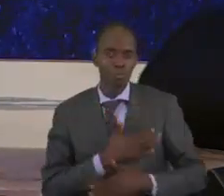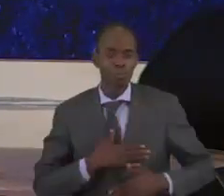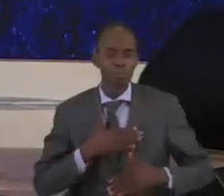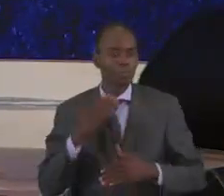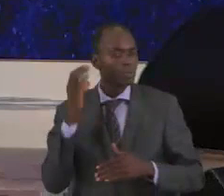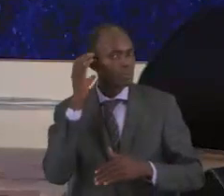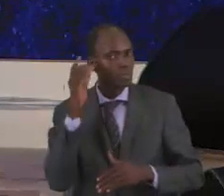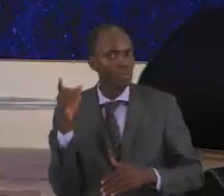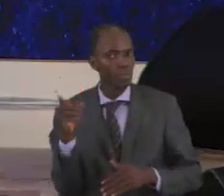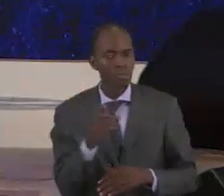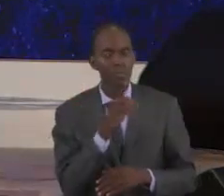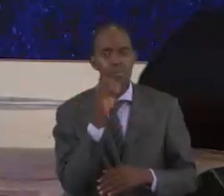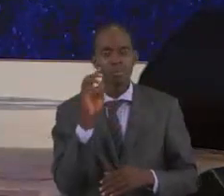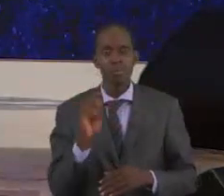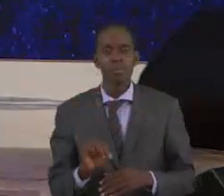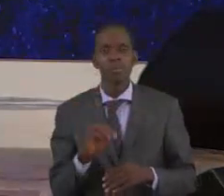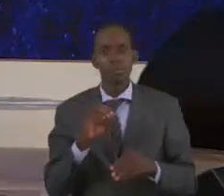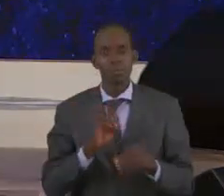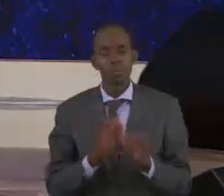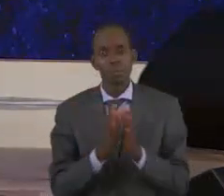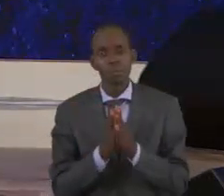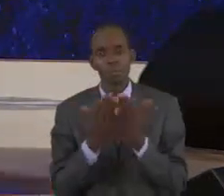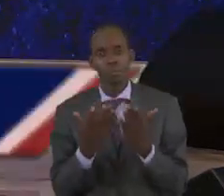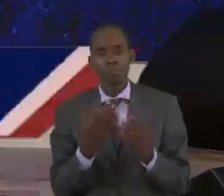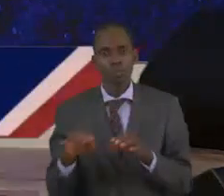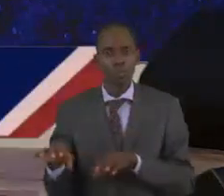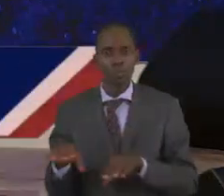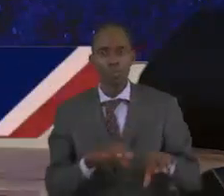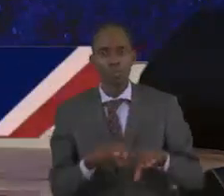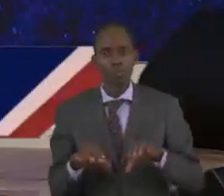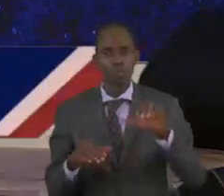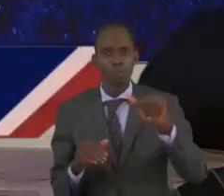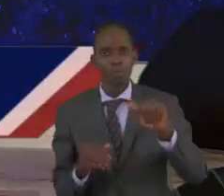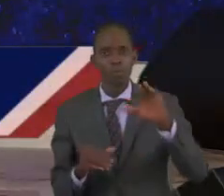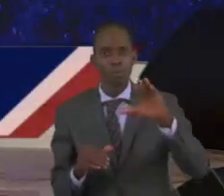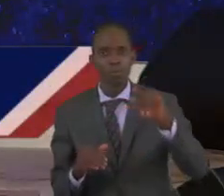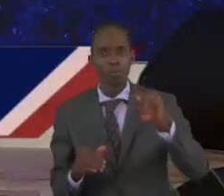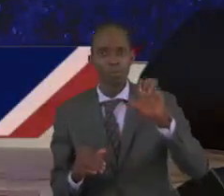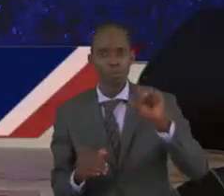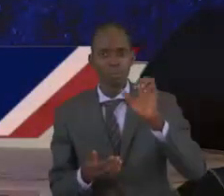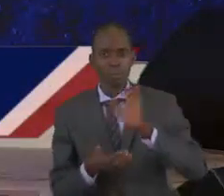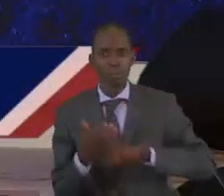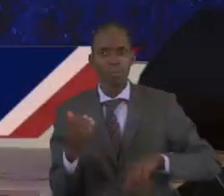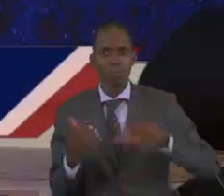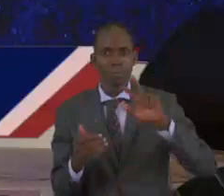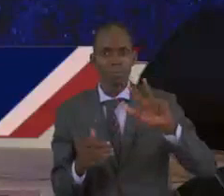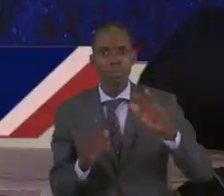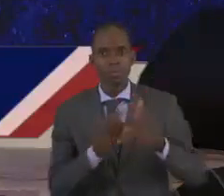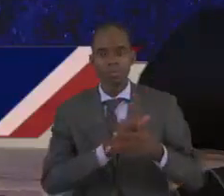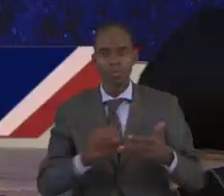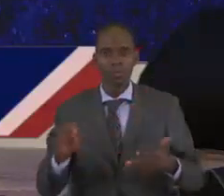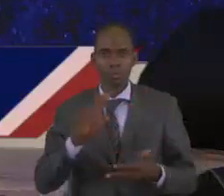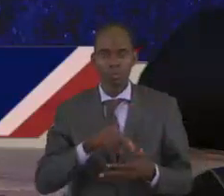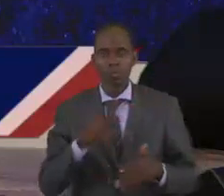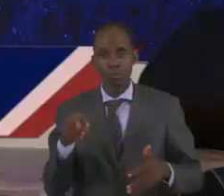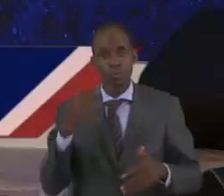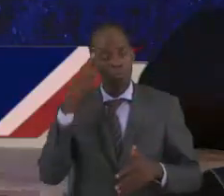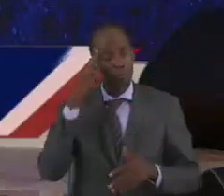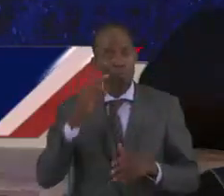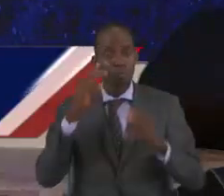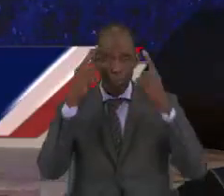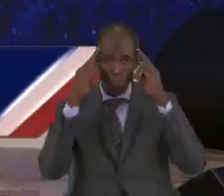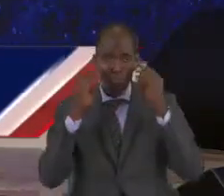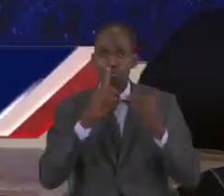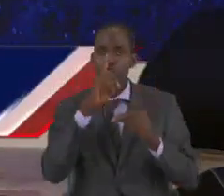Acts chapter 3, reading from verse 22. For Moses truly said unto